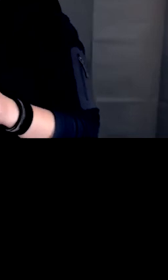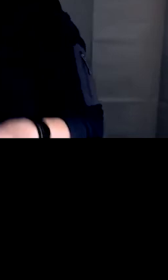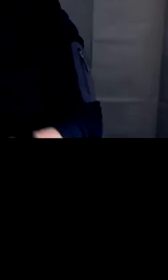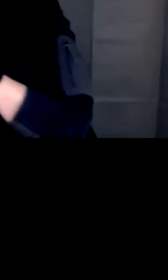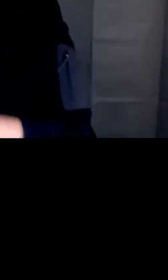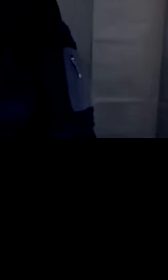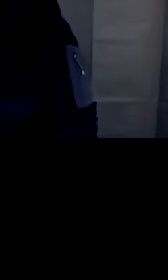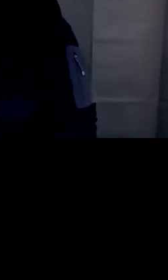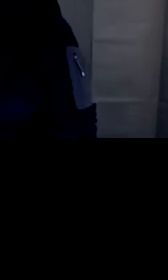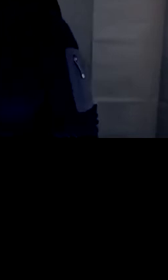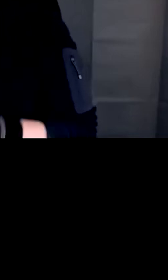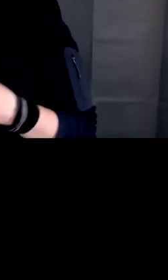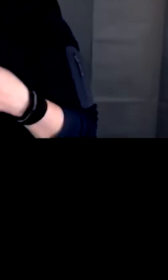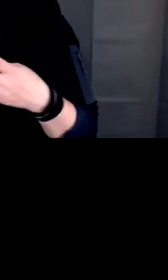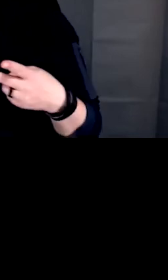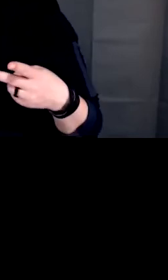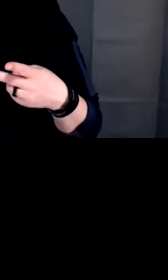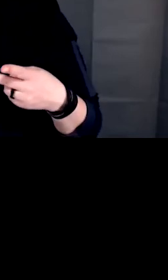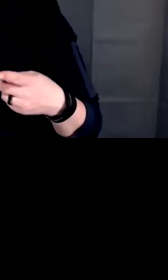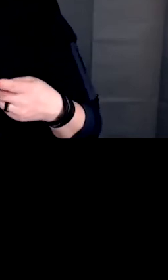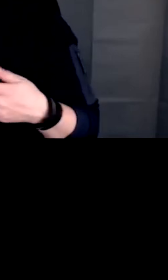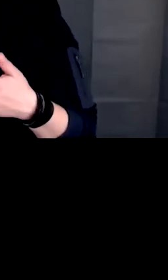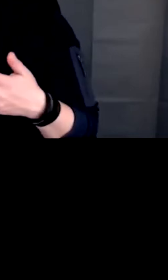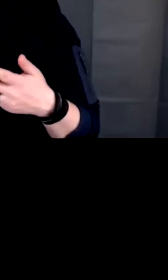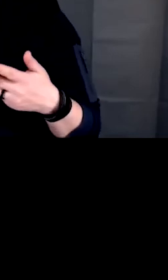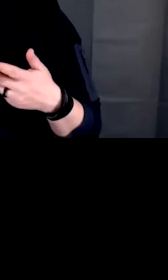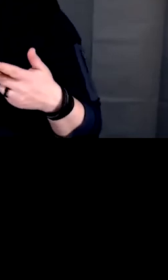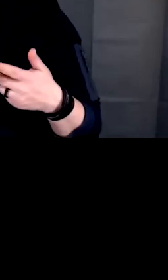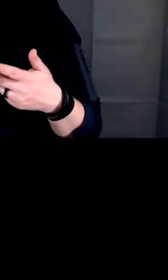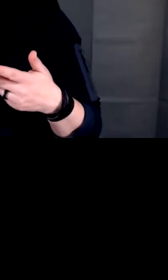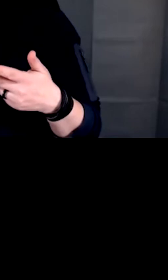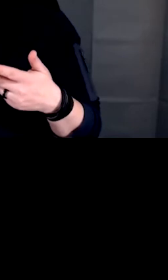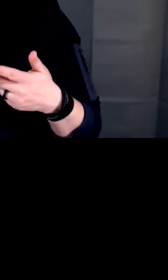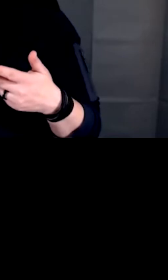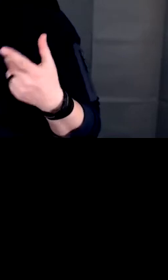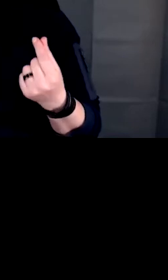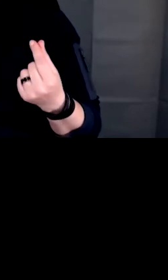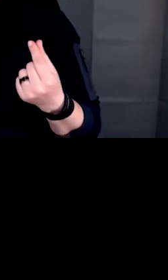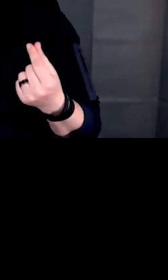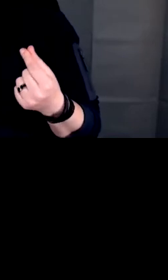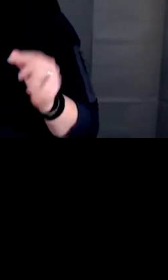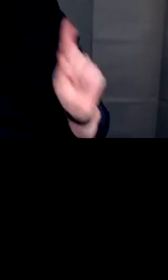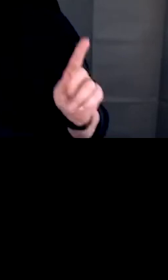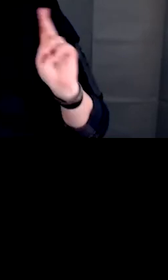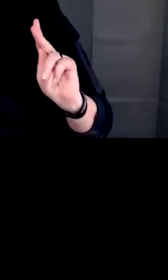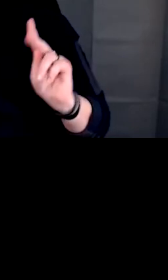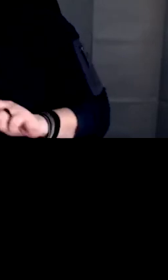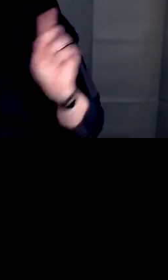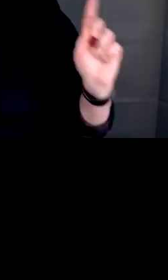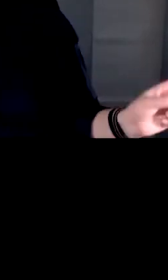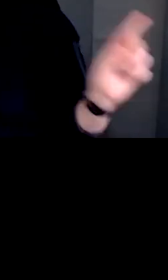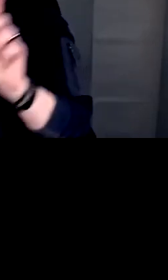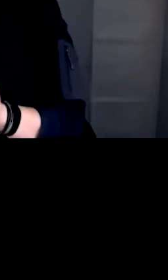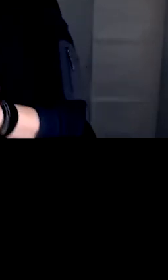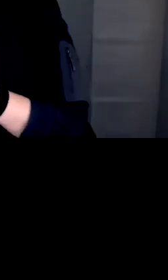bigotry, and prejudice is just putting people who are different from one another next to each other in a context where they have a mutual